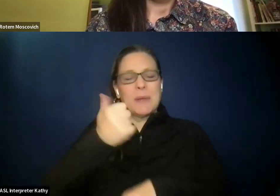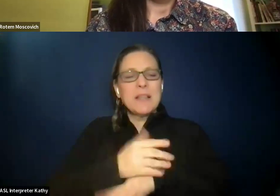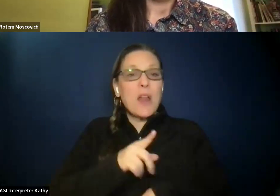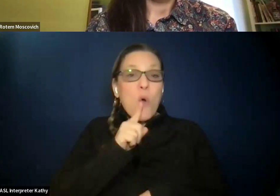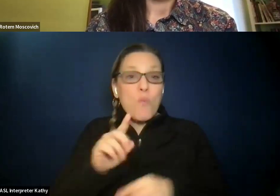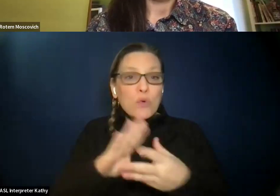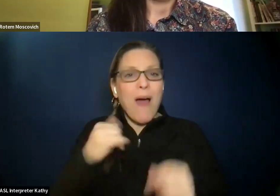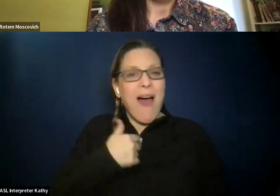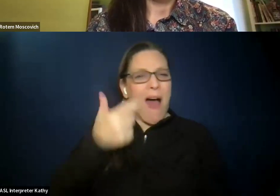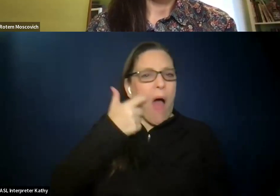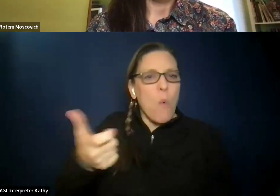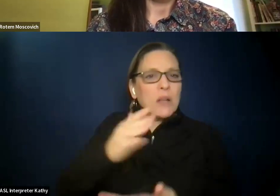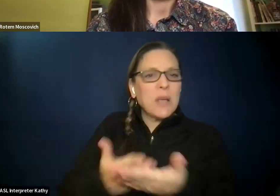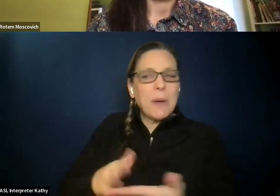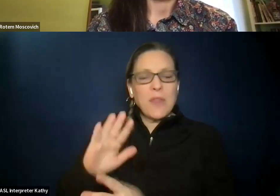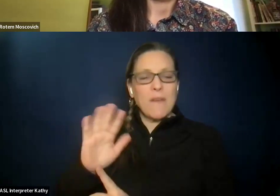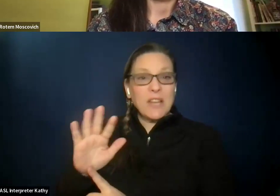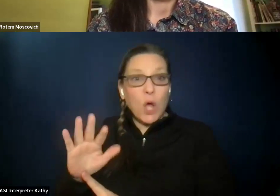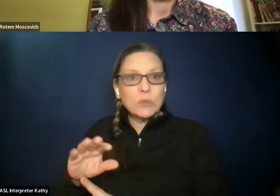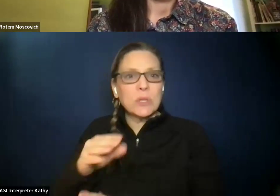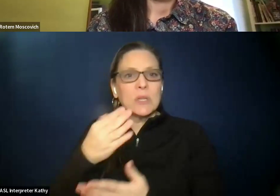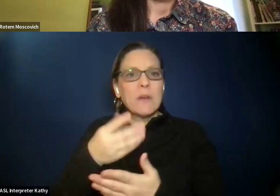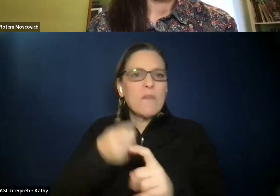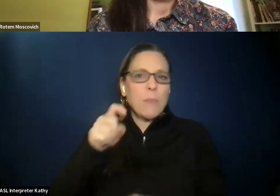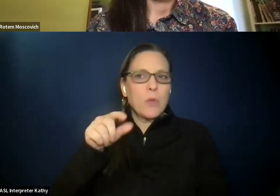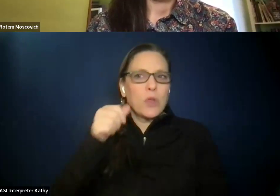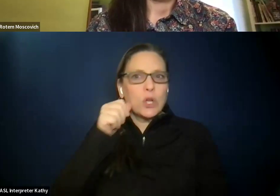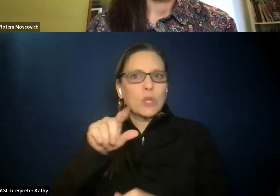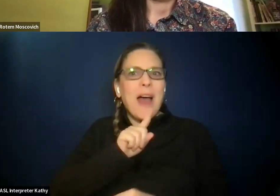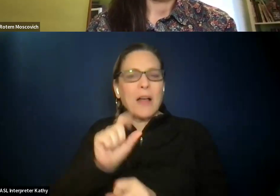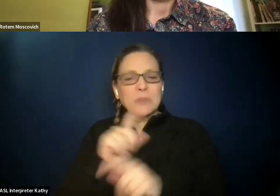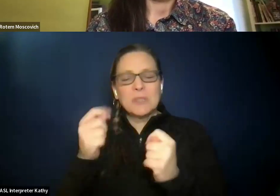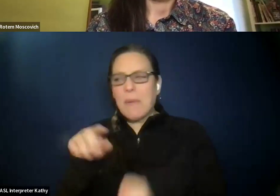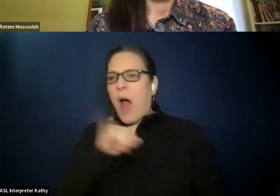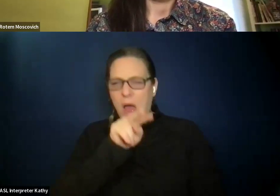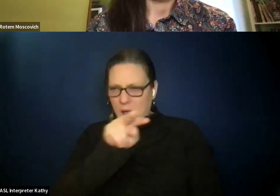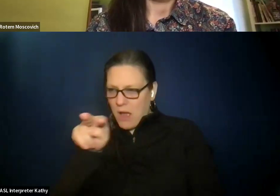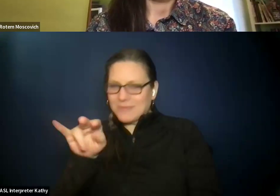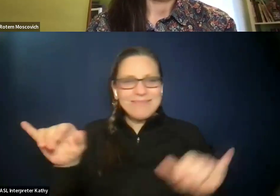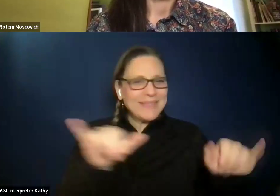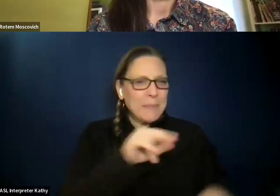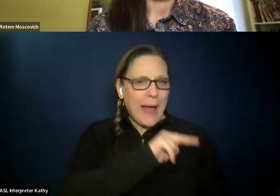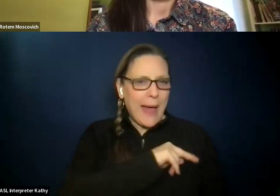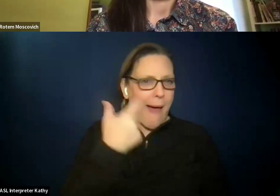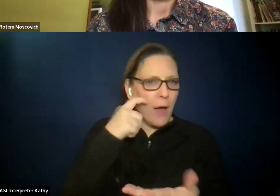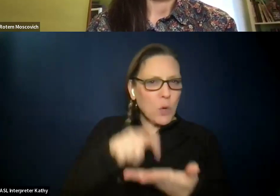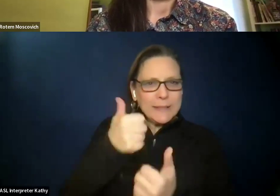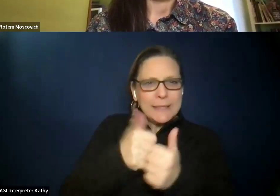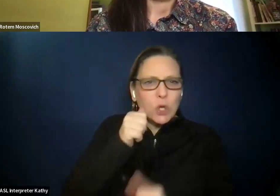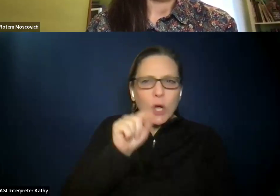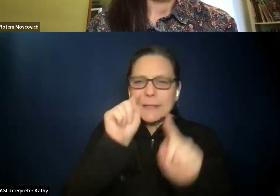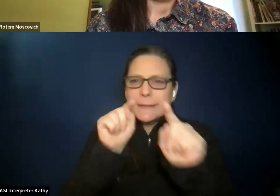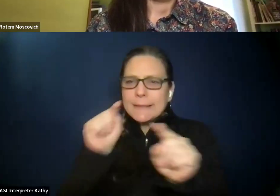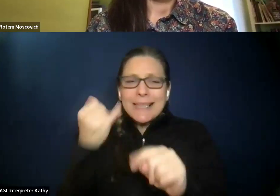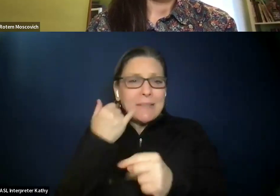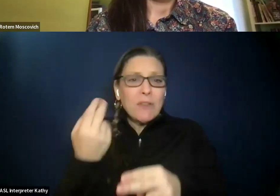the videos and some of the media coverage that the girls got. And just like Hena, I noticed how each girl, whether even if they're wearing